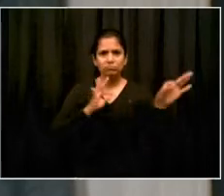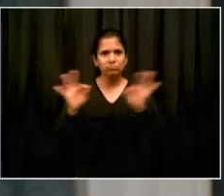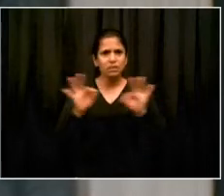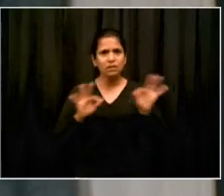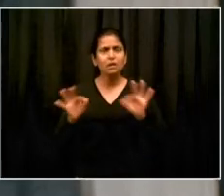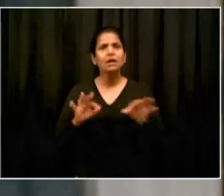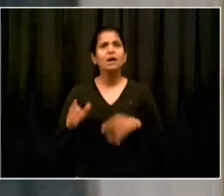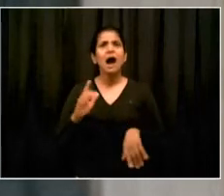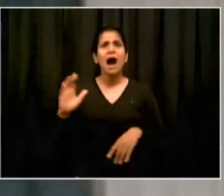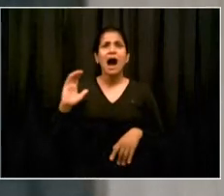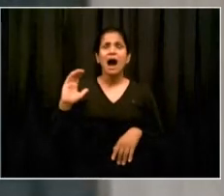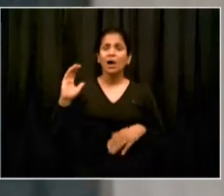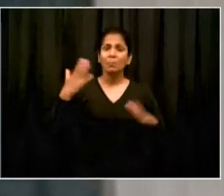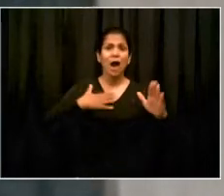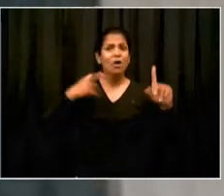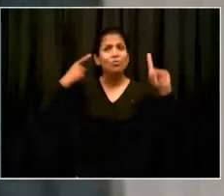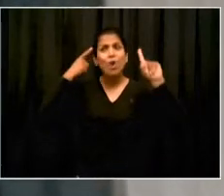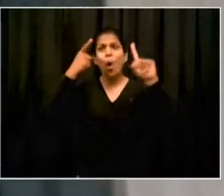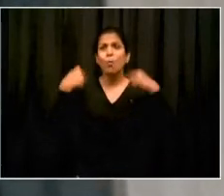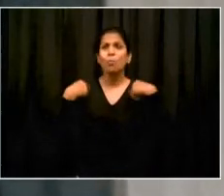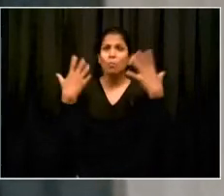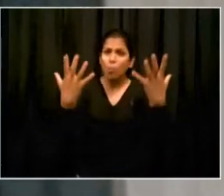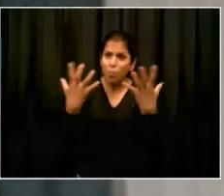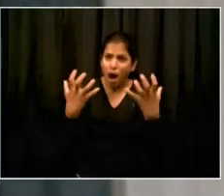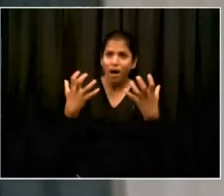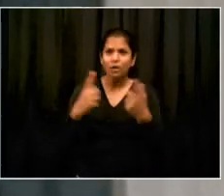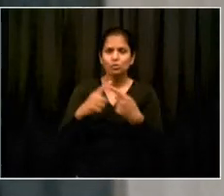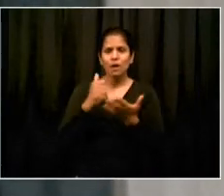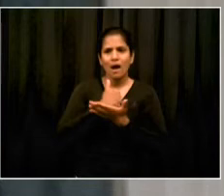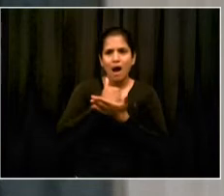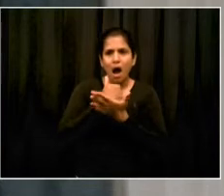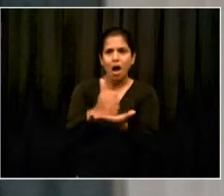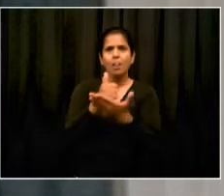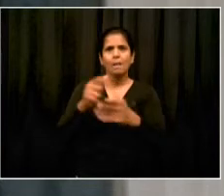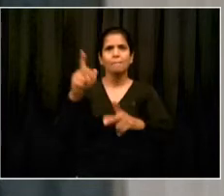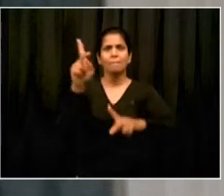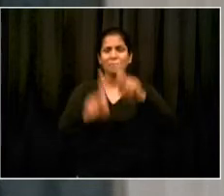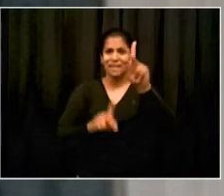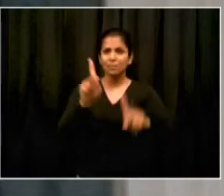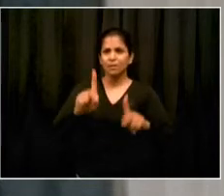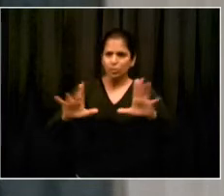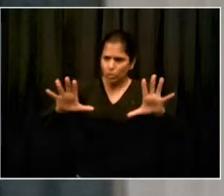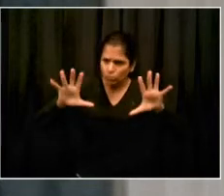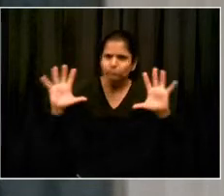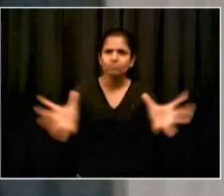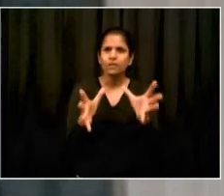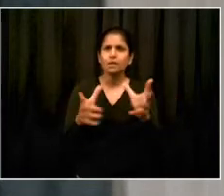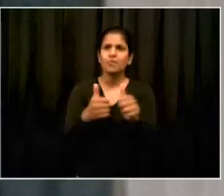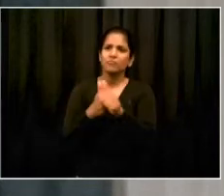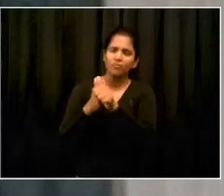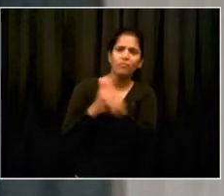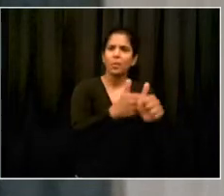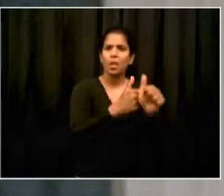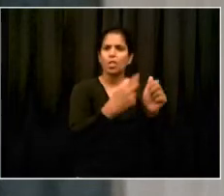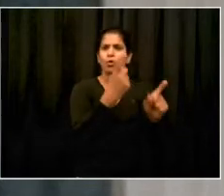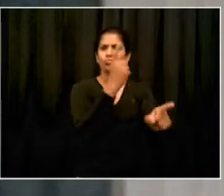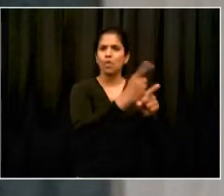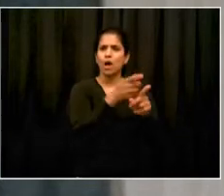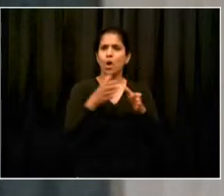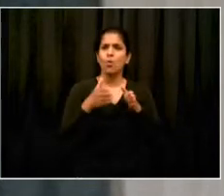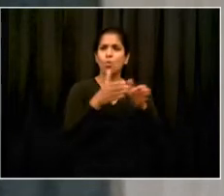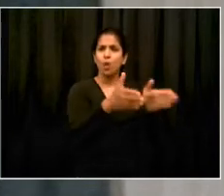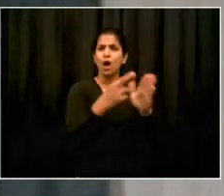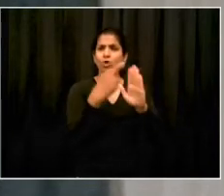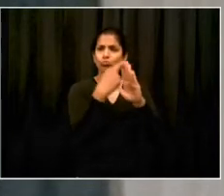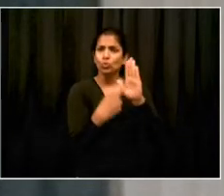right thing. It's not to catch people doing the wrong thing. When we're going through a private school, our focus